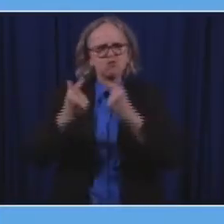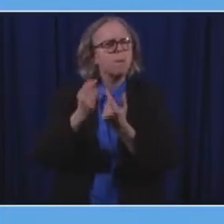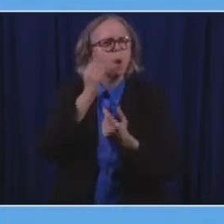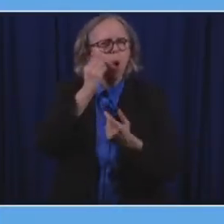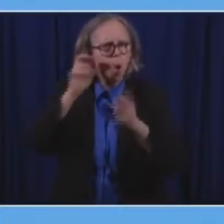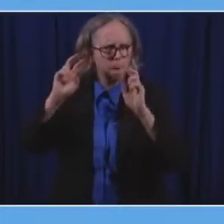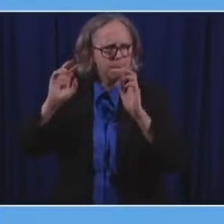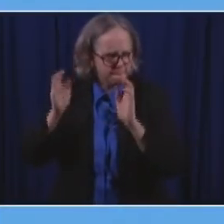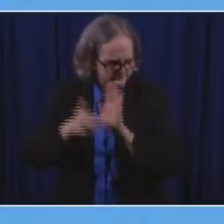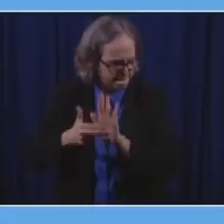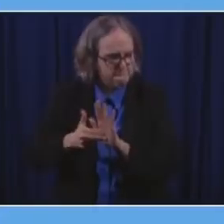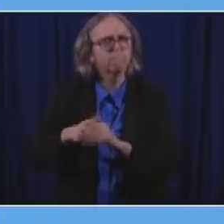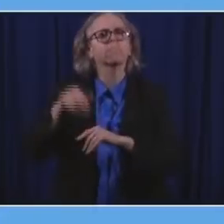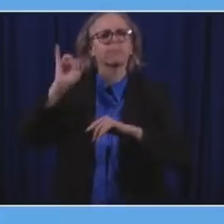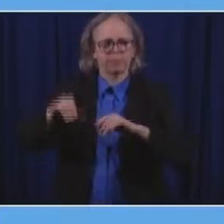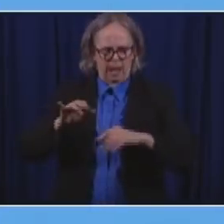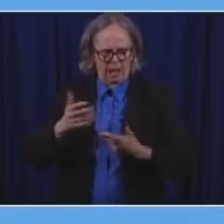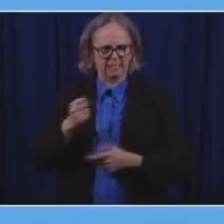those locations,